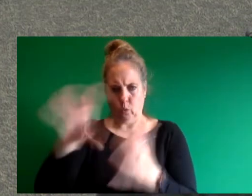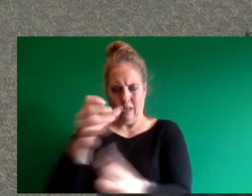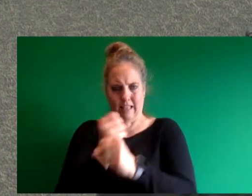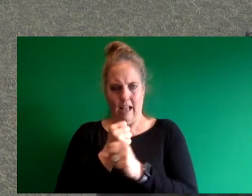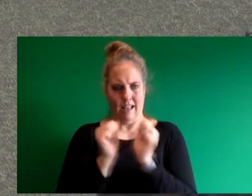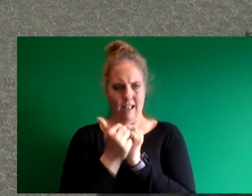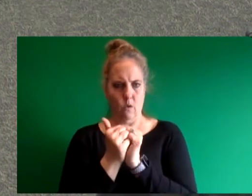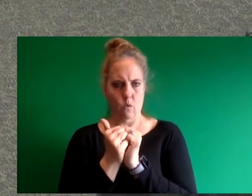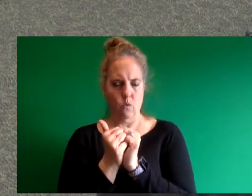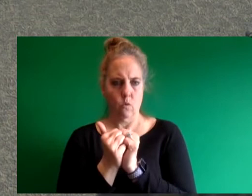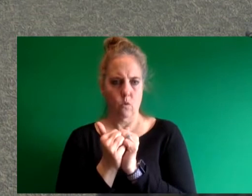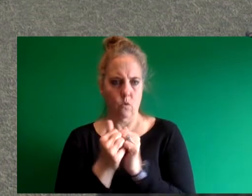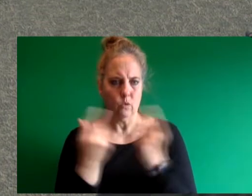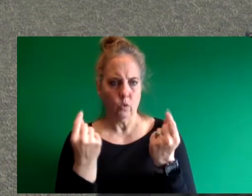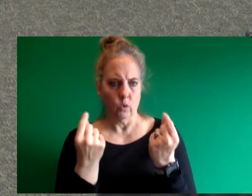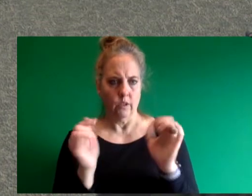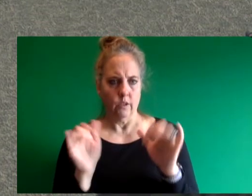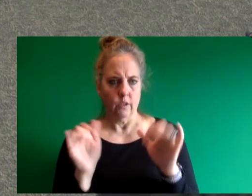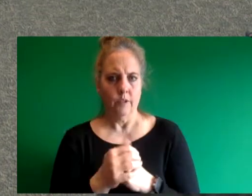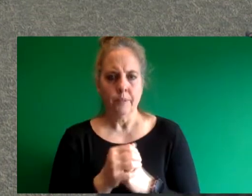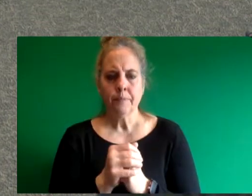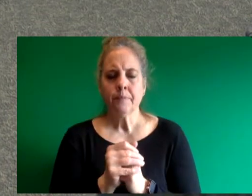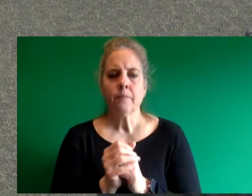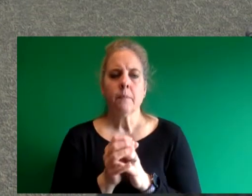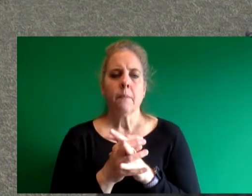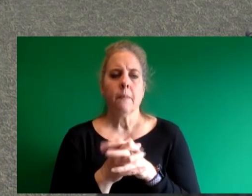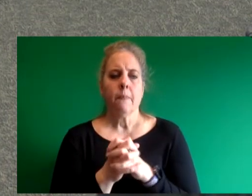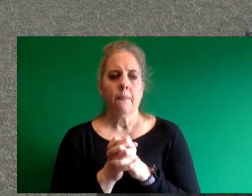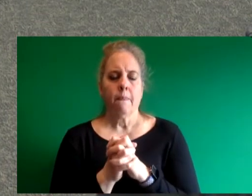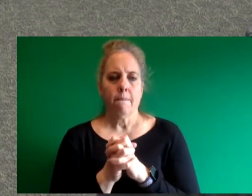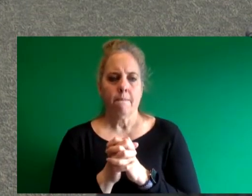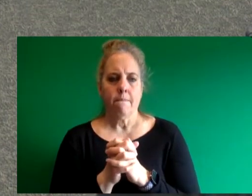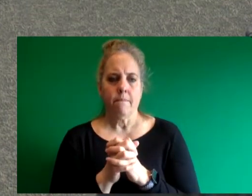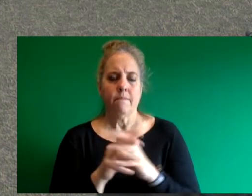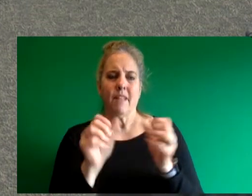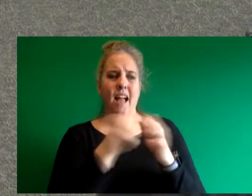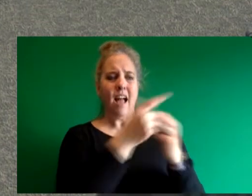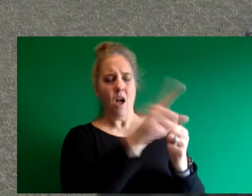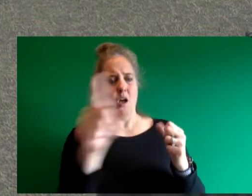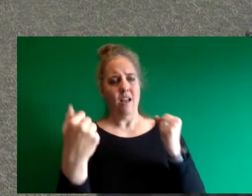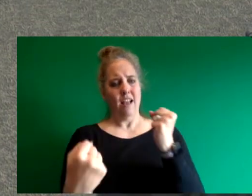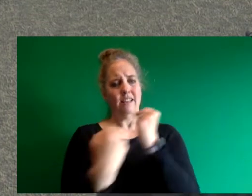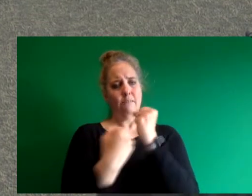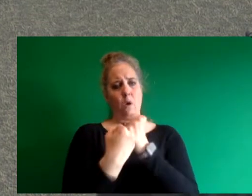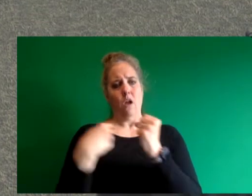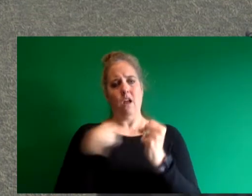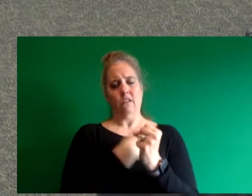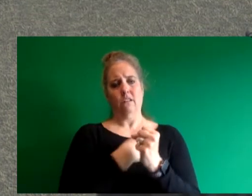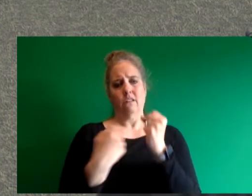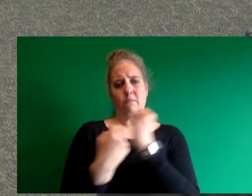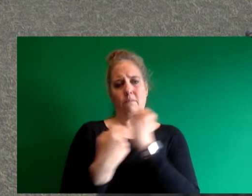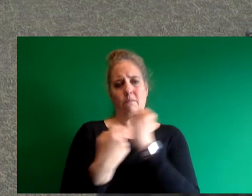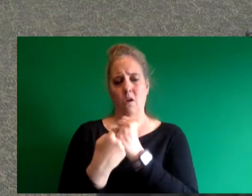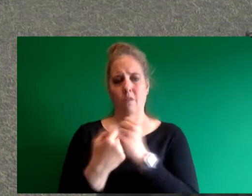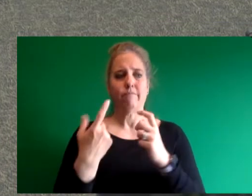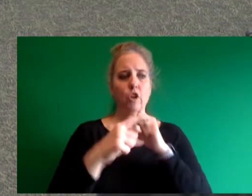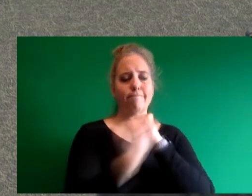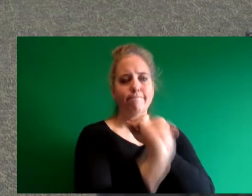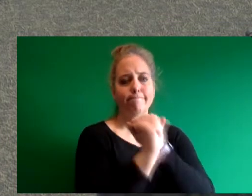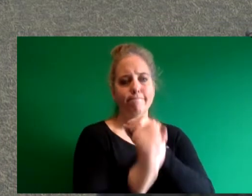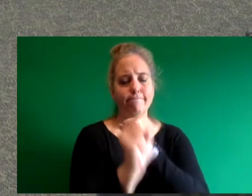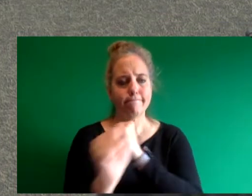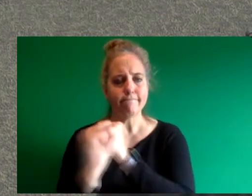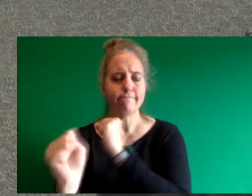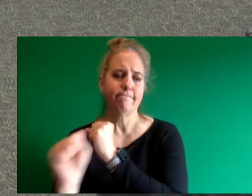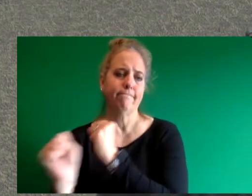able to help support us with. But we've launched a fake and fatal campaign, and we started to experience fentanyl impacts back in November